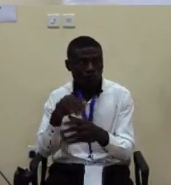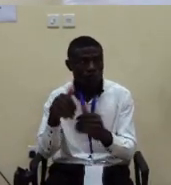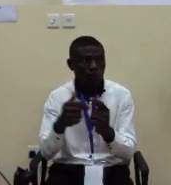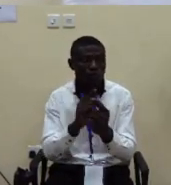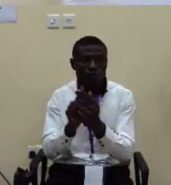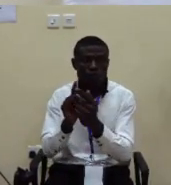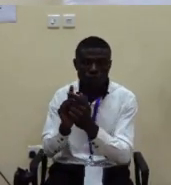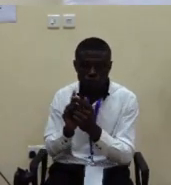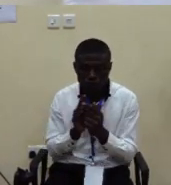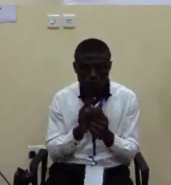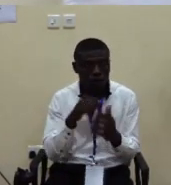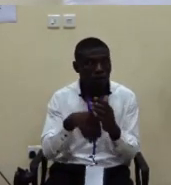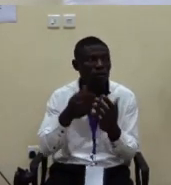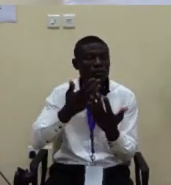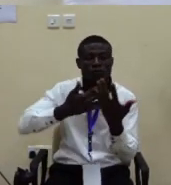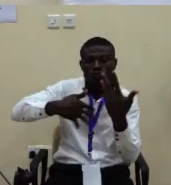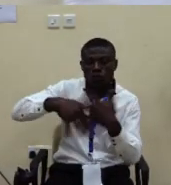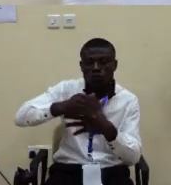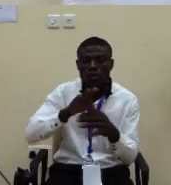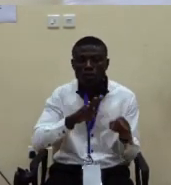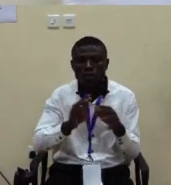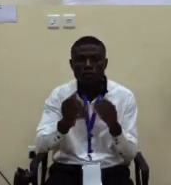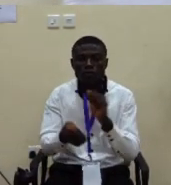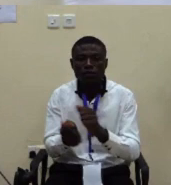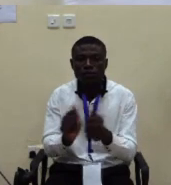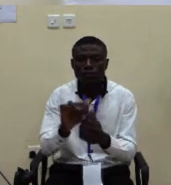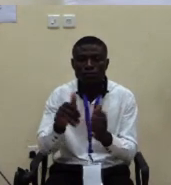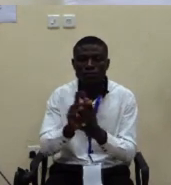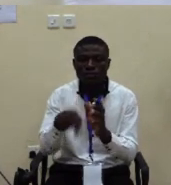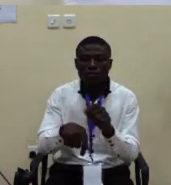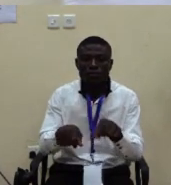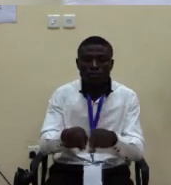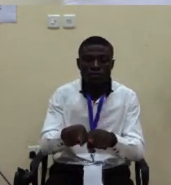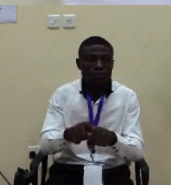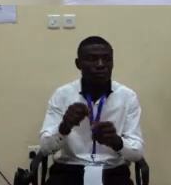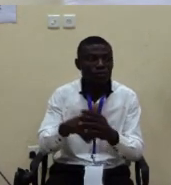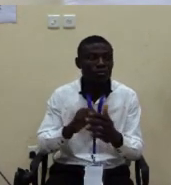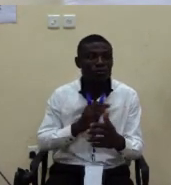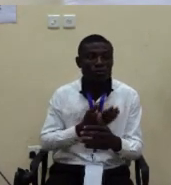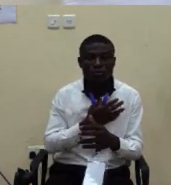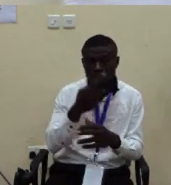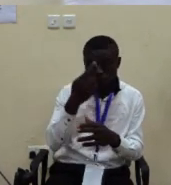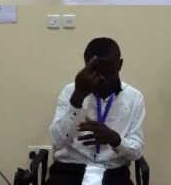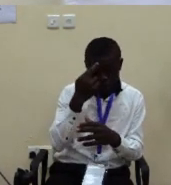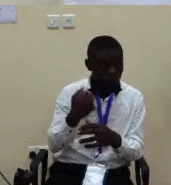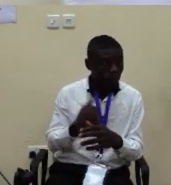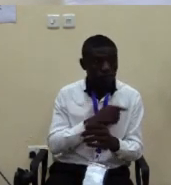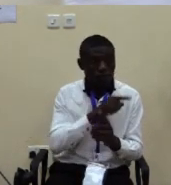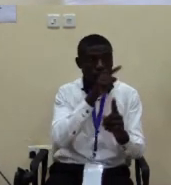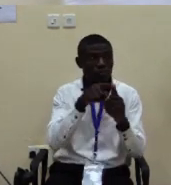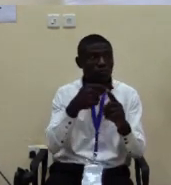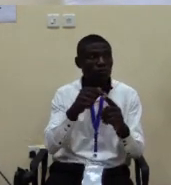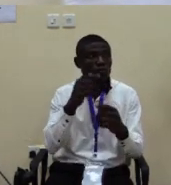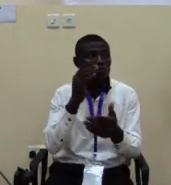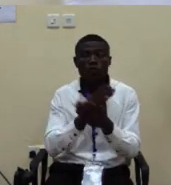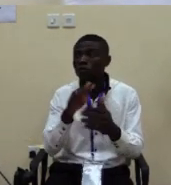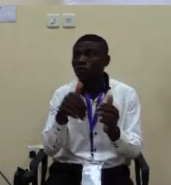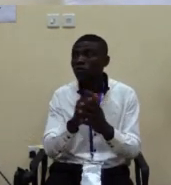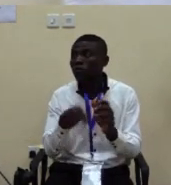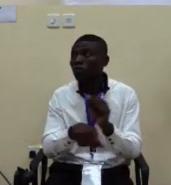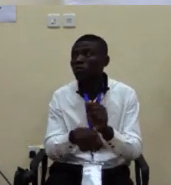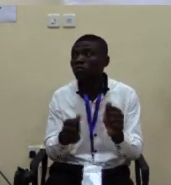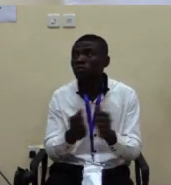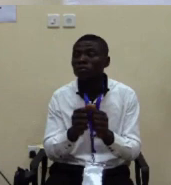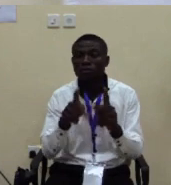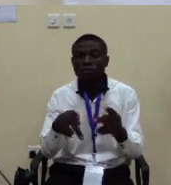in social behavior change interventions, and in our case, the aim is to reduce stigma and discrimination against